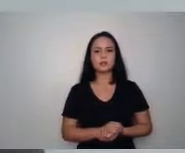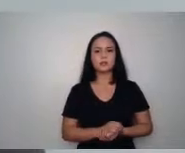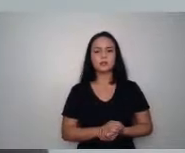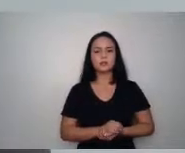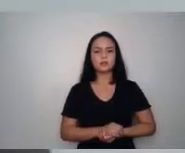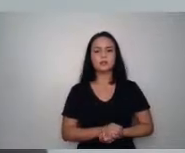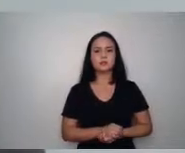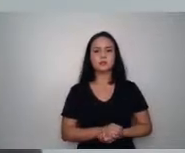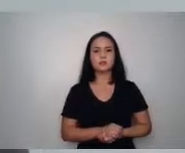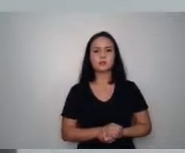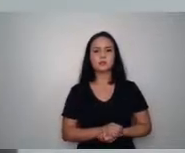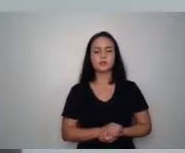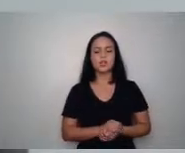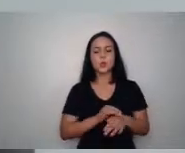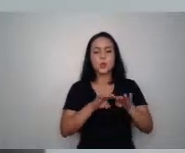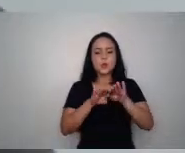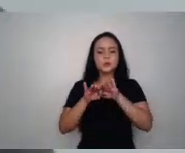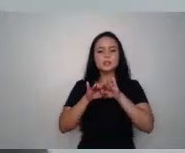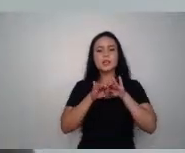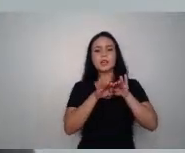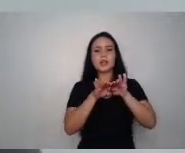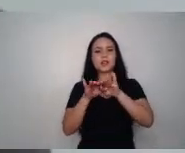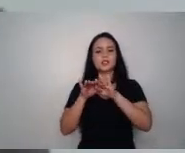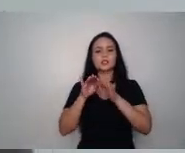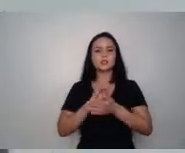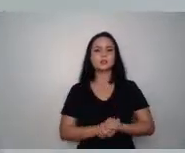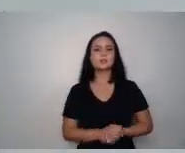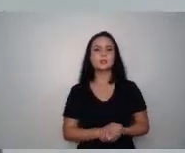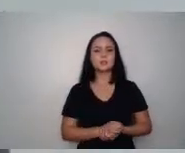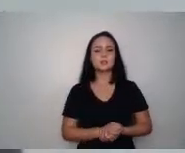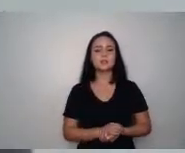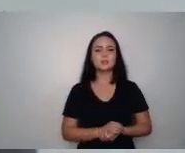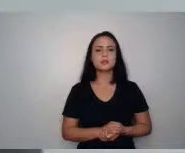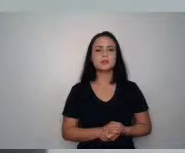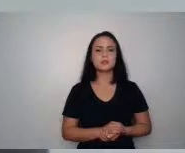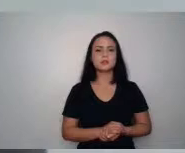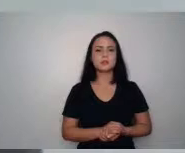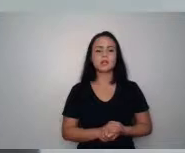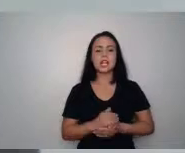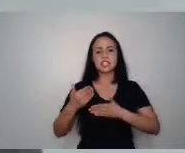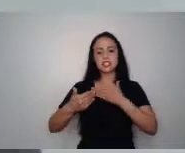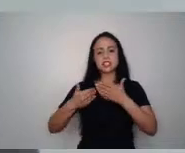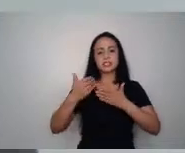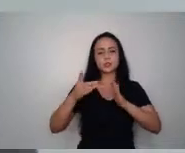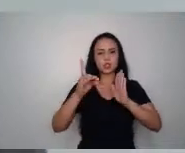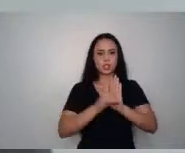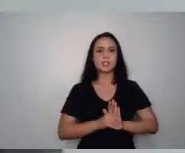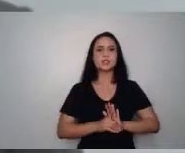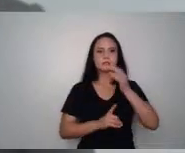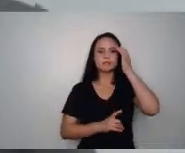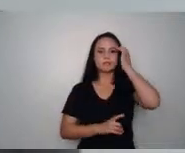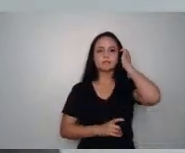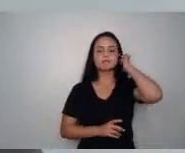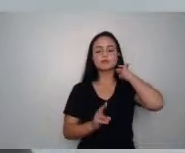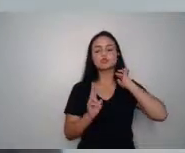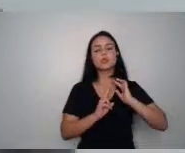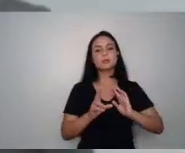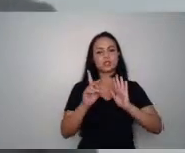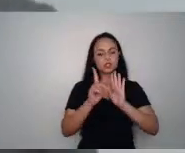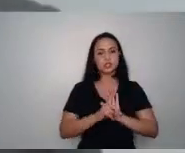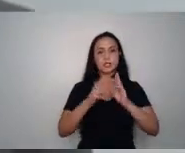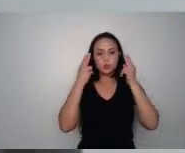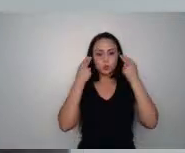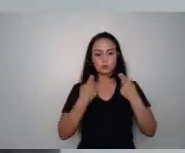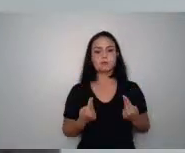law specialist, inspired by the French revolutionary values, equality, free liberty,